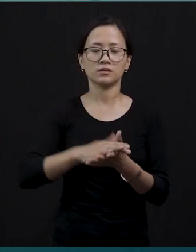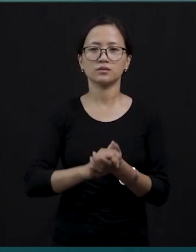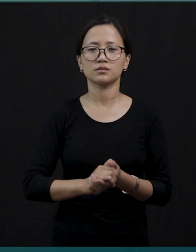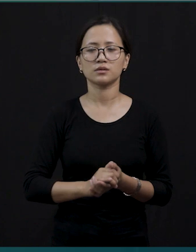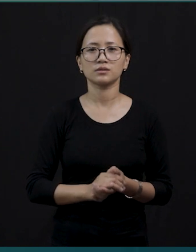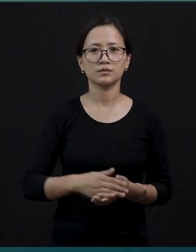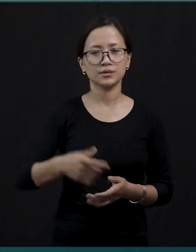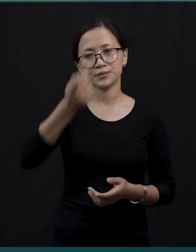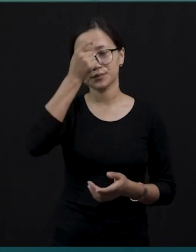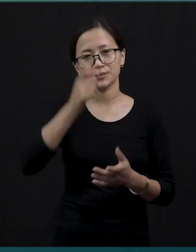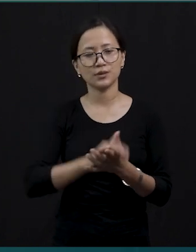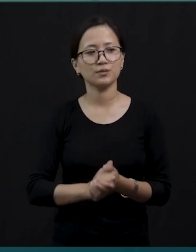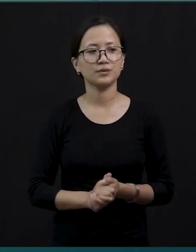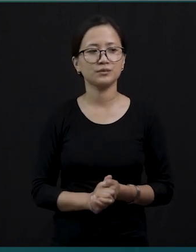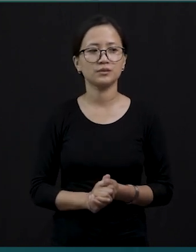problem.